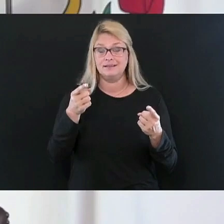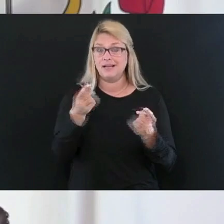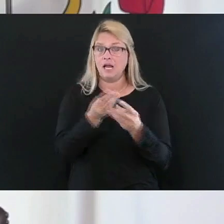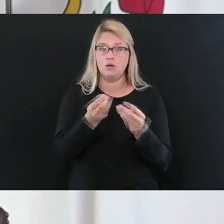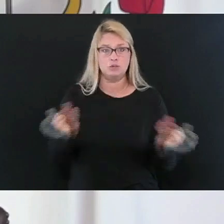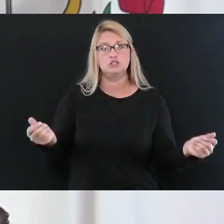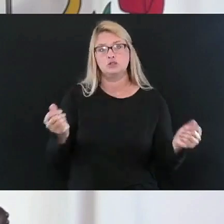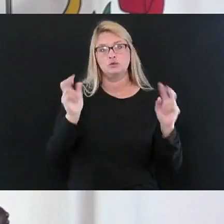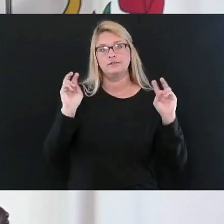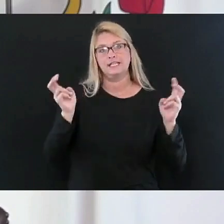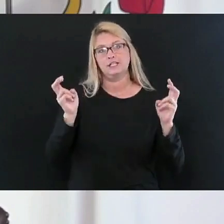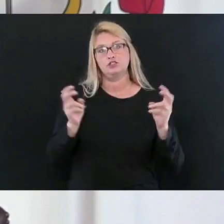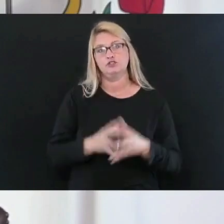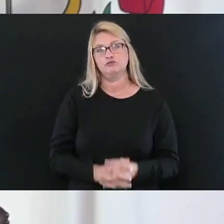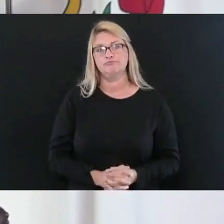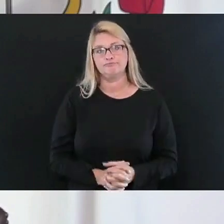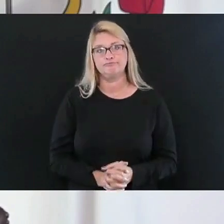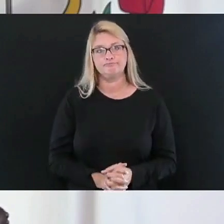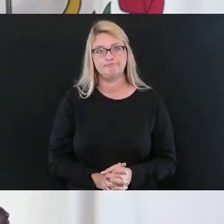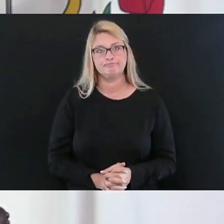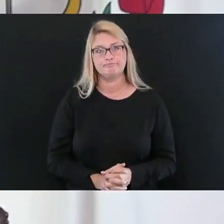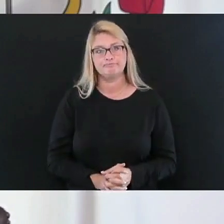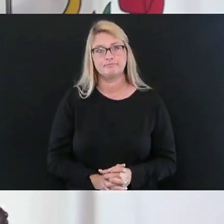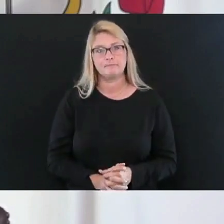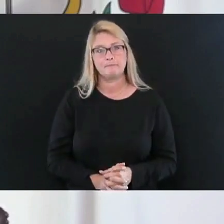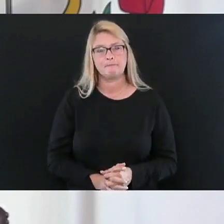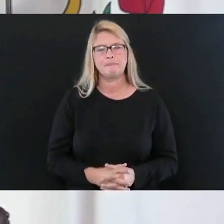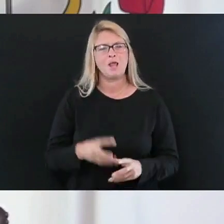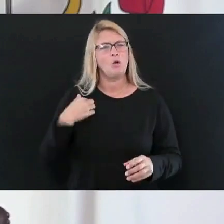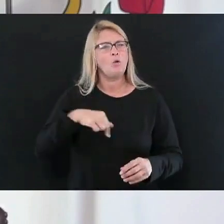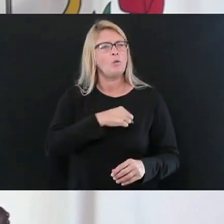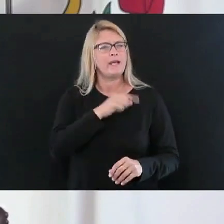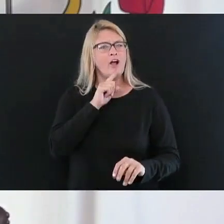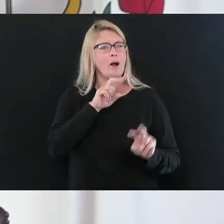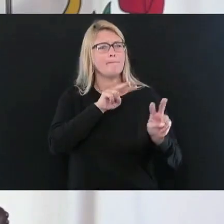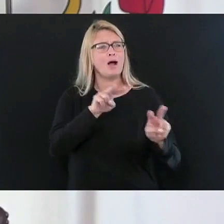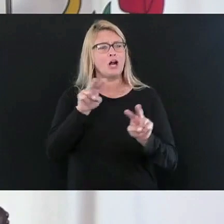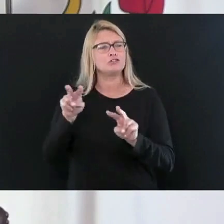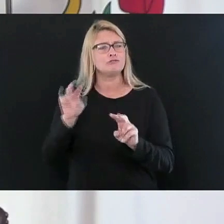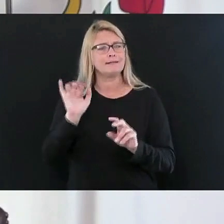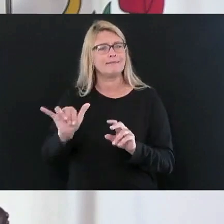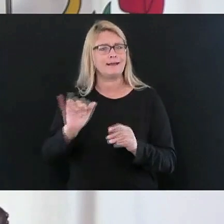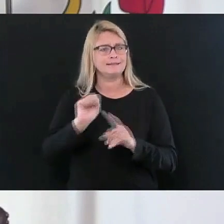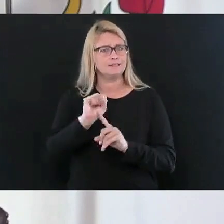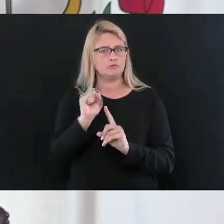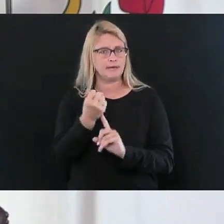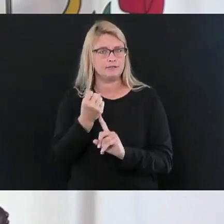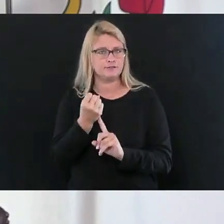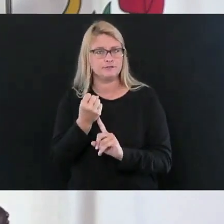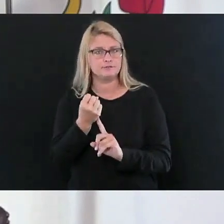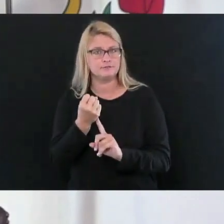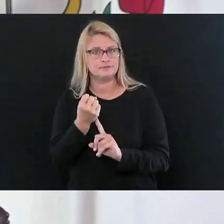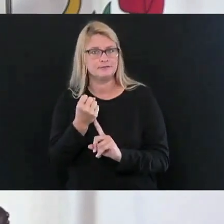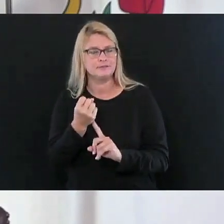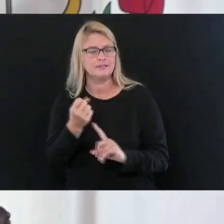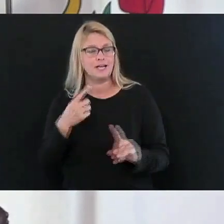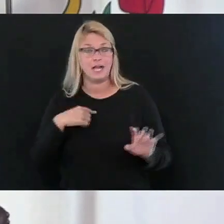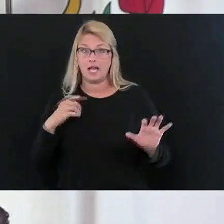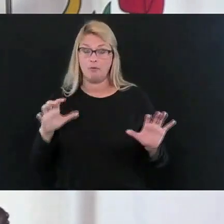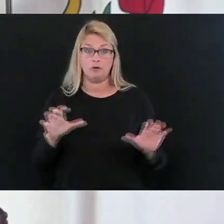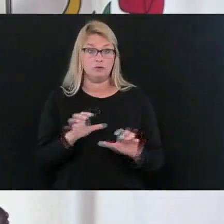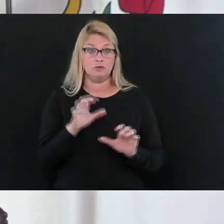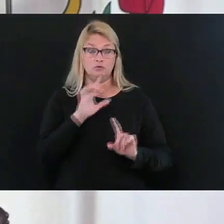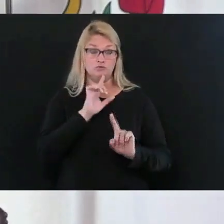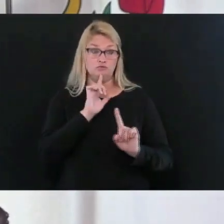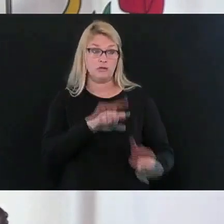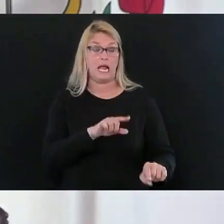resolution here. But we're monitoring the whole situation, and we'll do whatever we got to do.